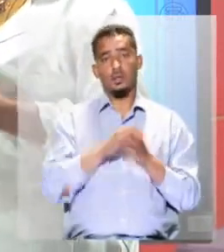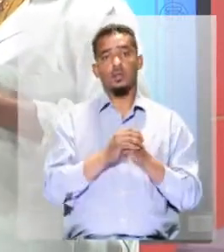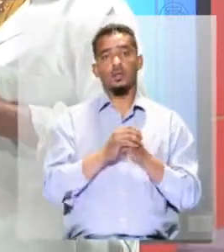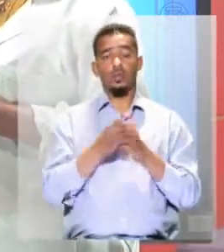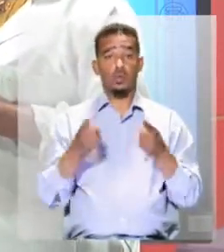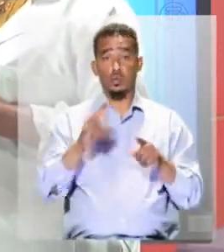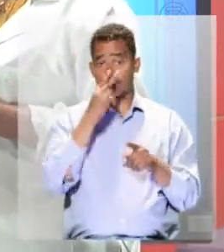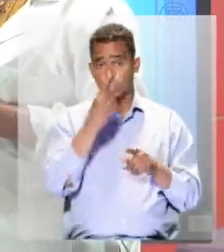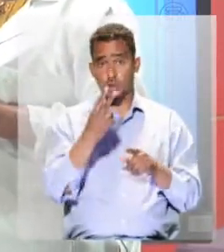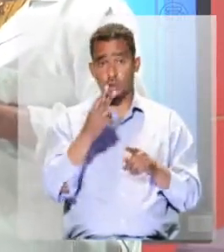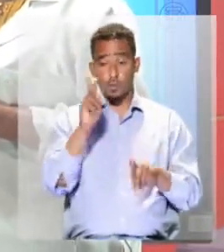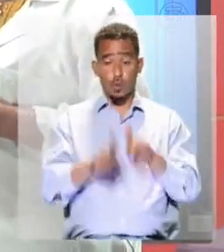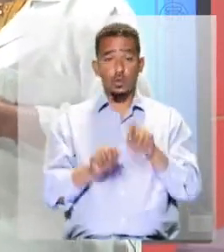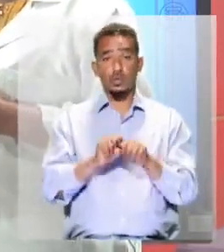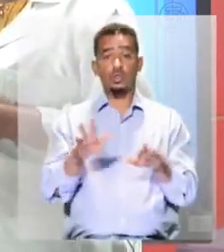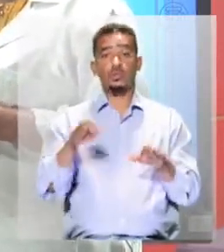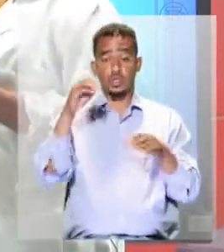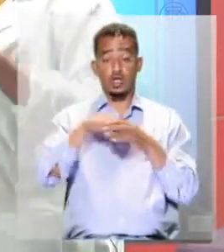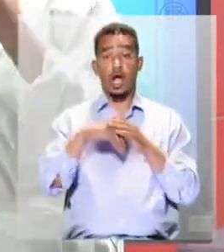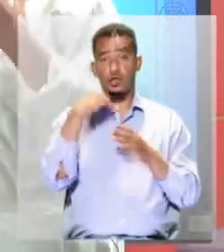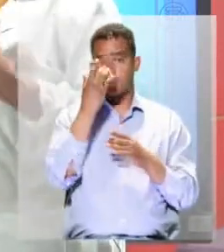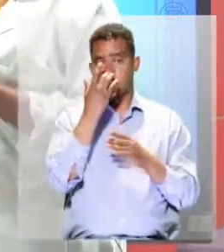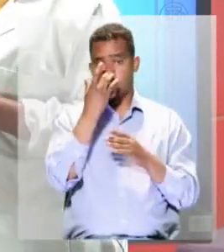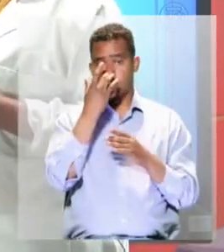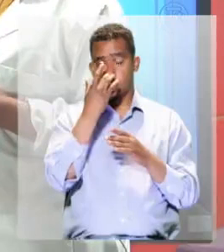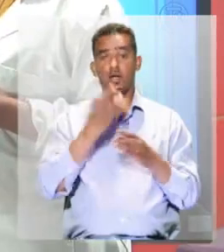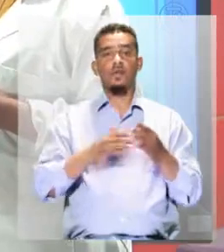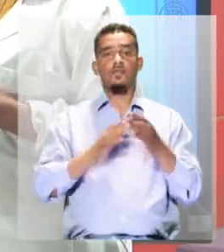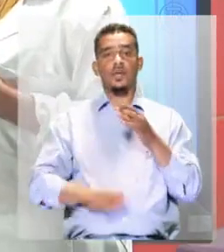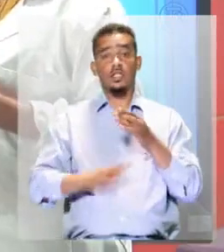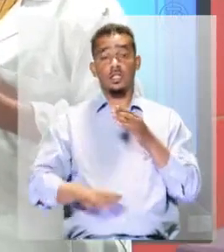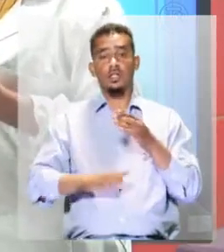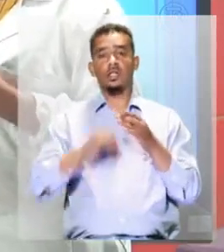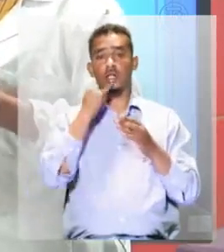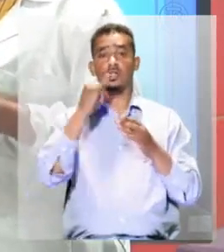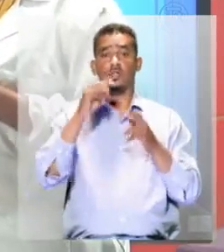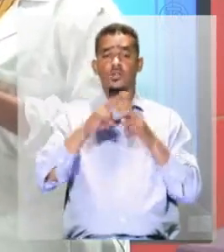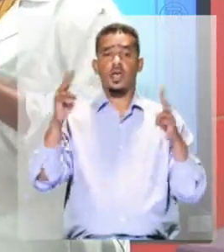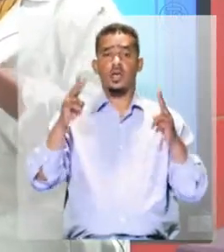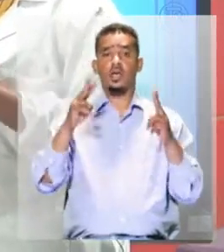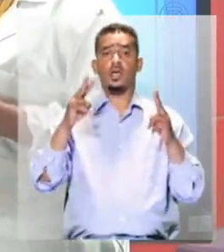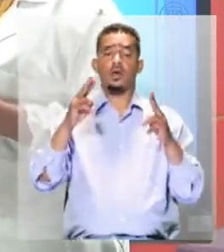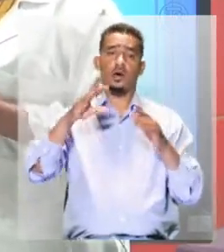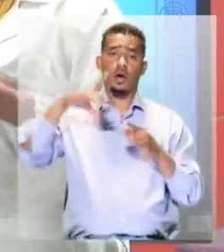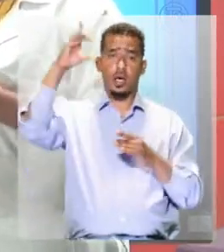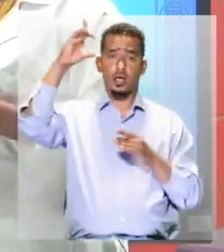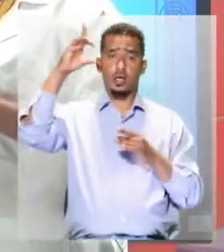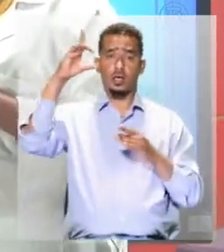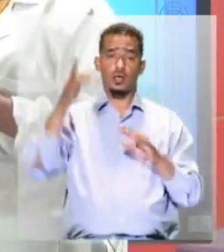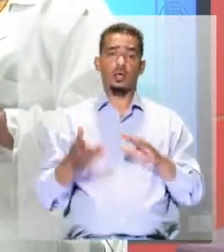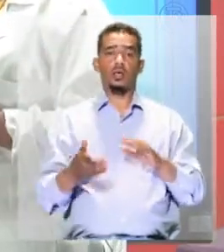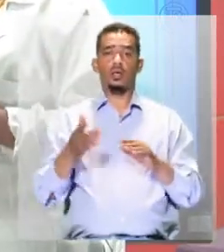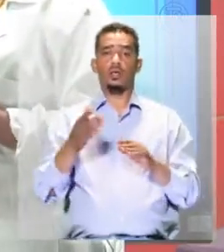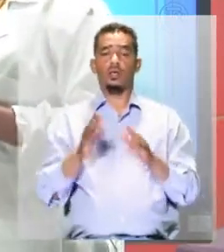when we see population distribution in Africa, fertility rate is very high. So growth rate and rate of